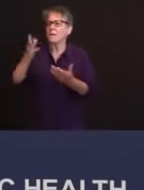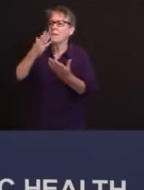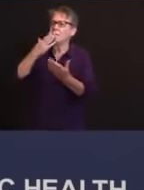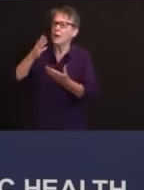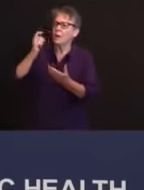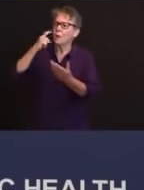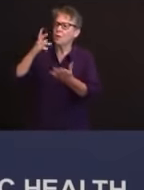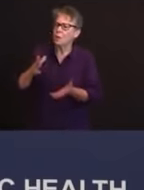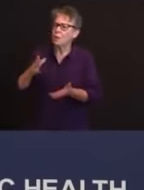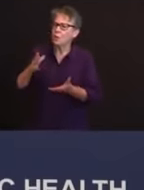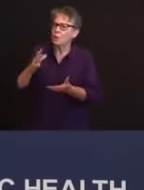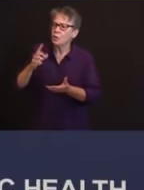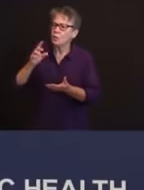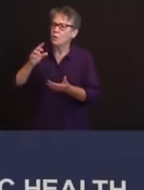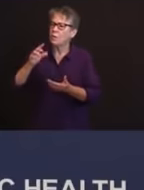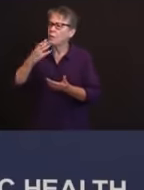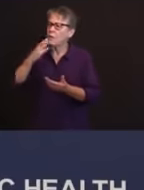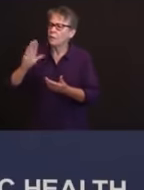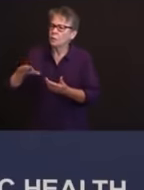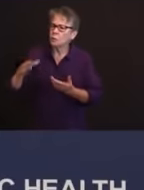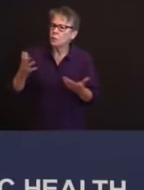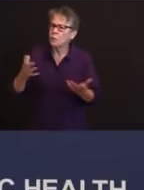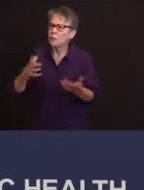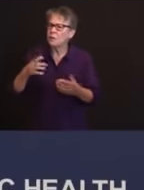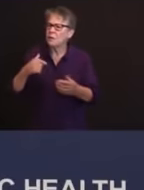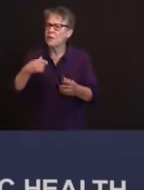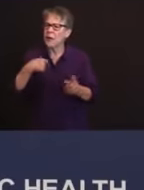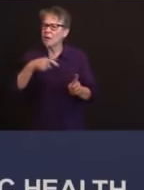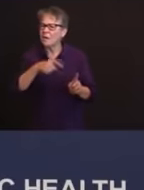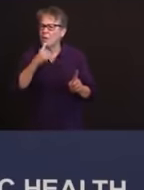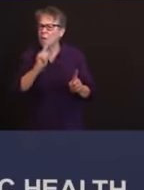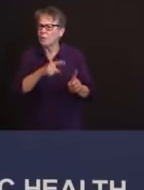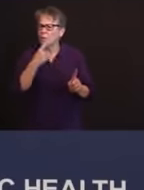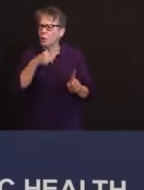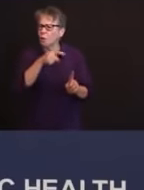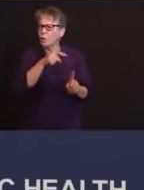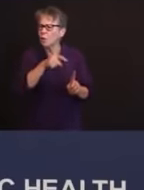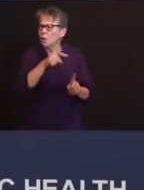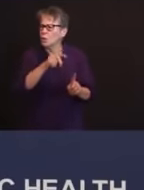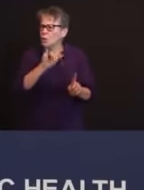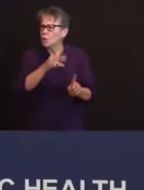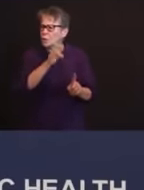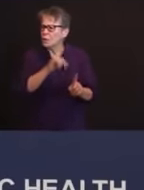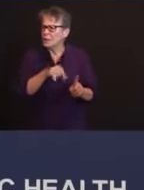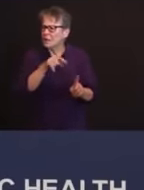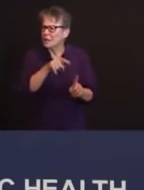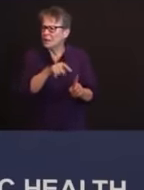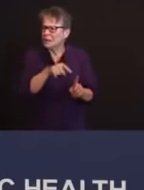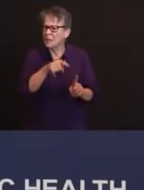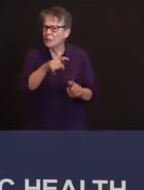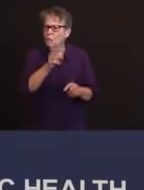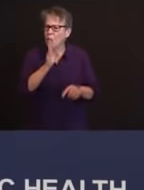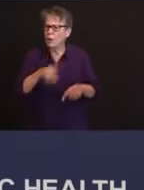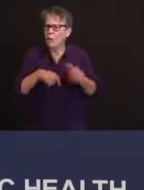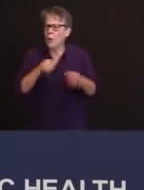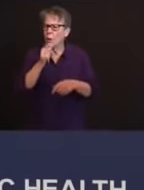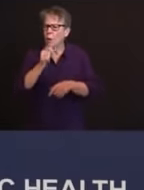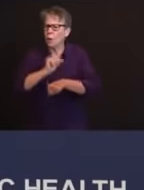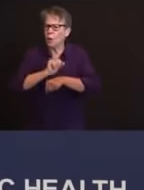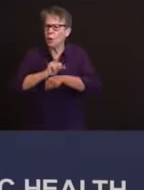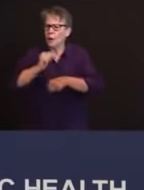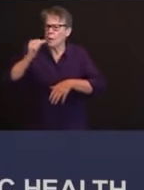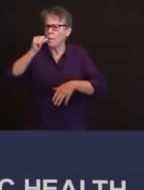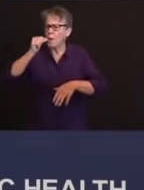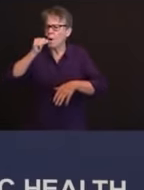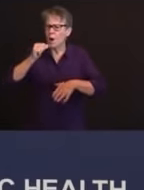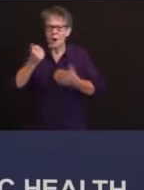First, a question for Commissioner Persicelli. If you could just go a little bit more into these bartenders that are getting COVID, what specifically is